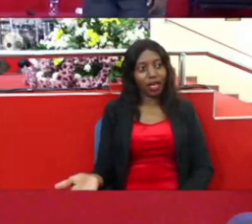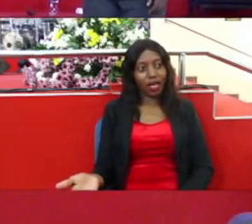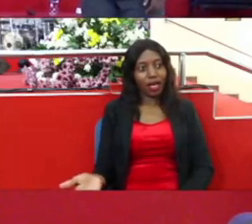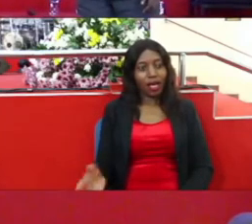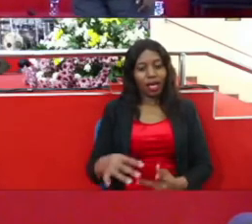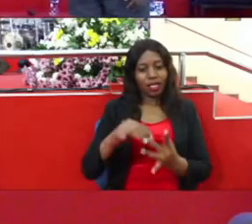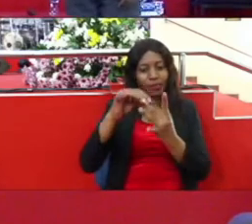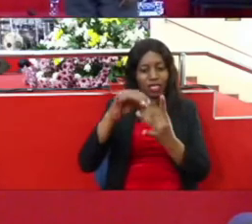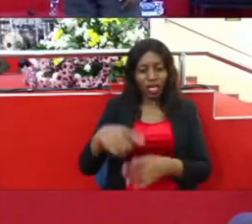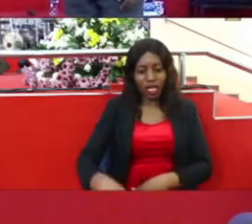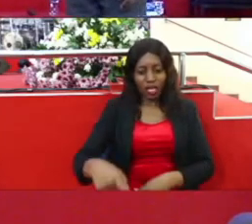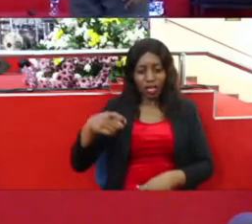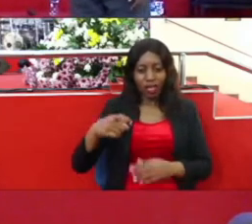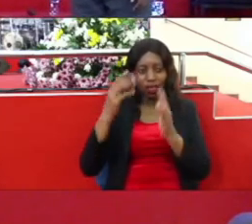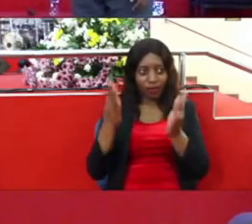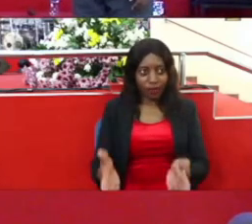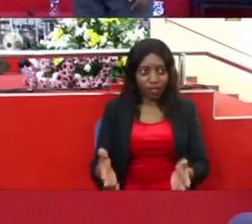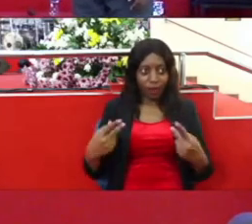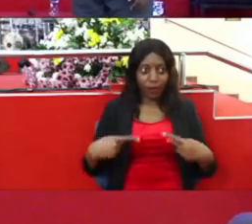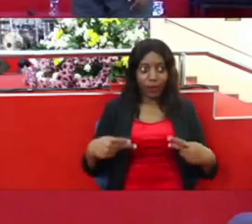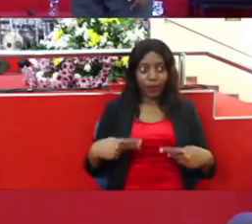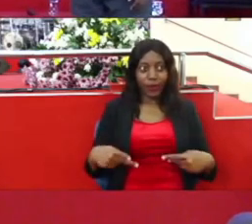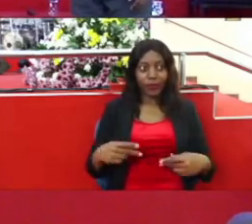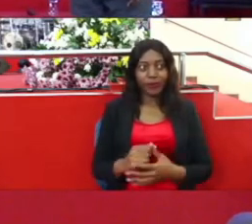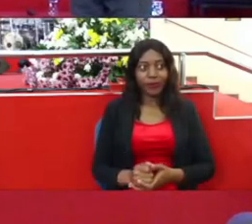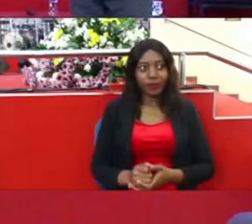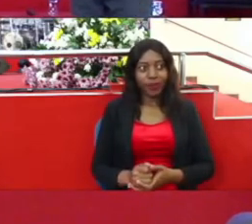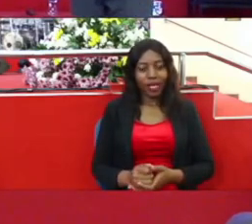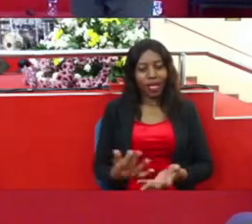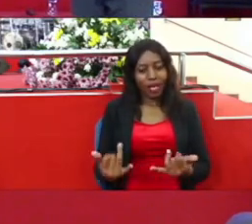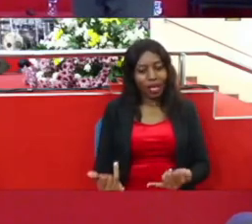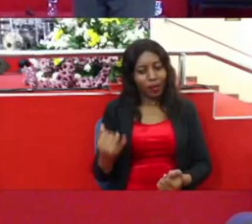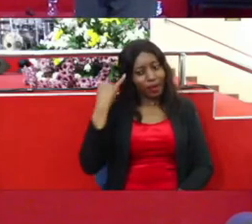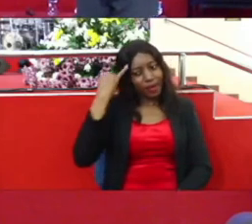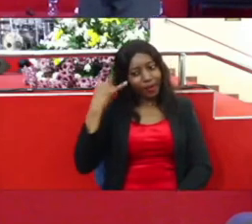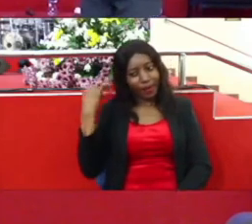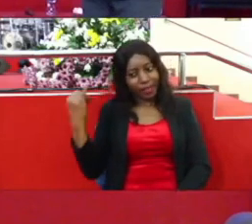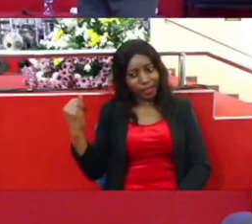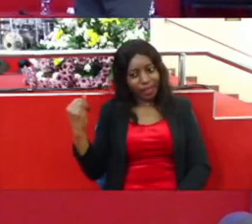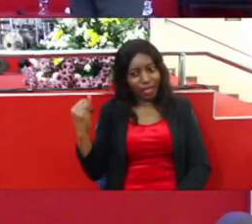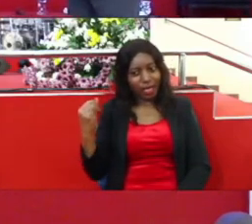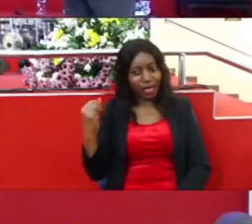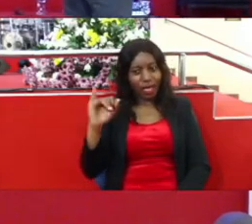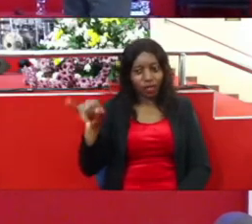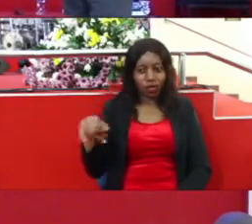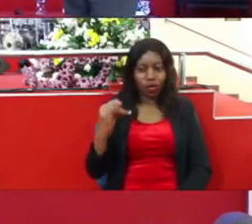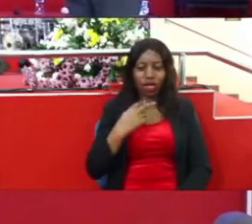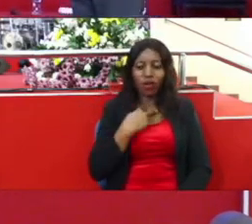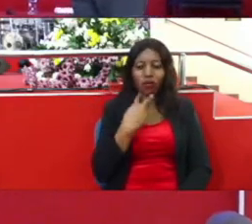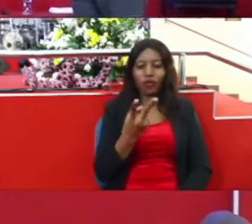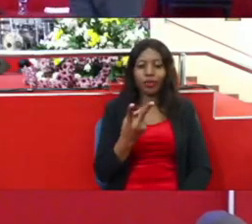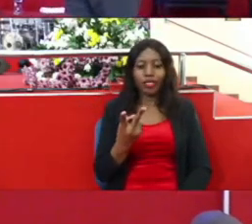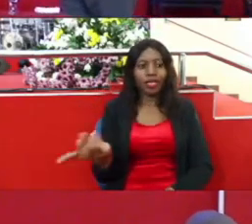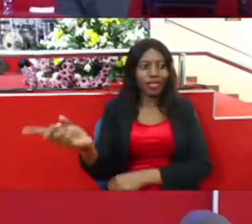utapata wavuvi. Let's imagine that Jonah was vomited during the day. Hebu tufikiri kama Jonah alitapikwa mchana.